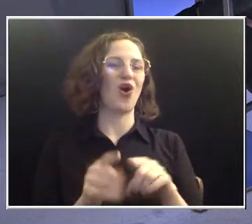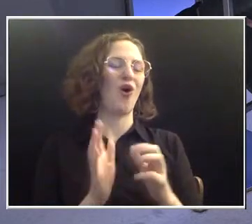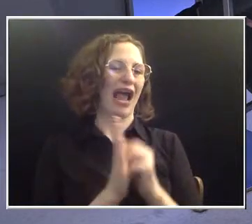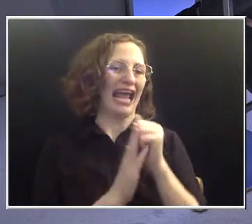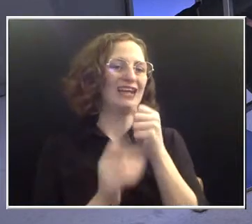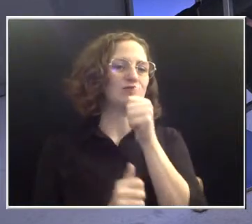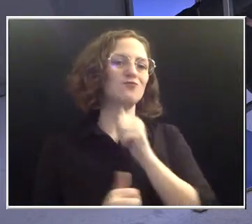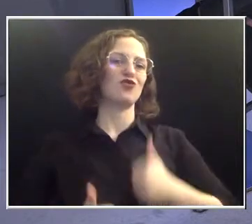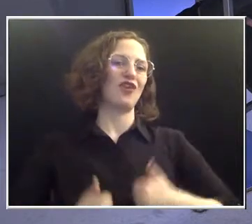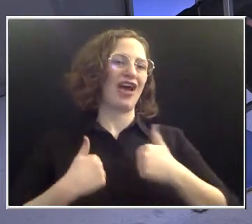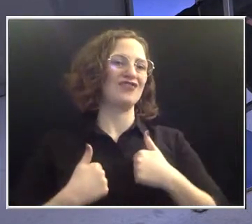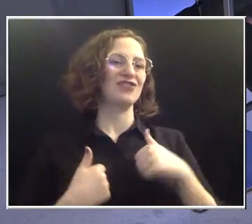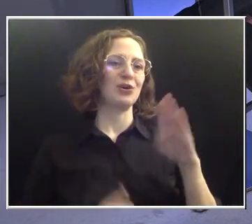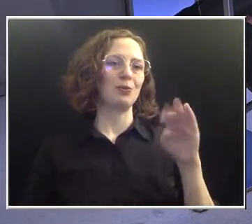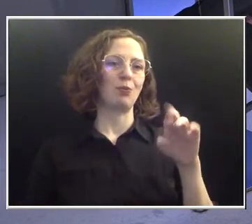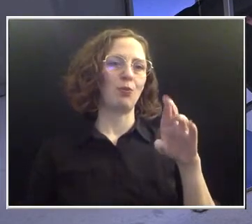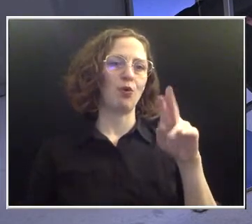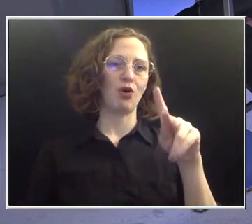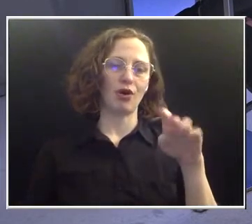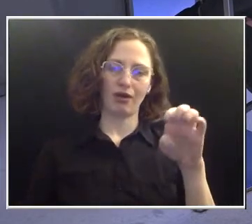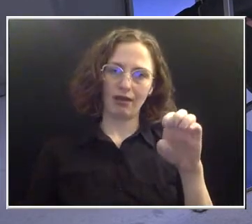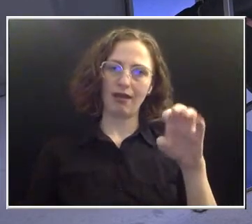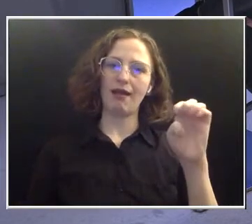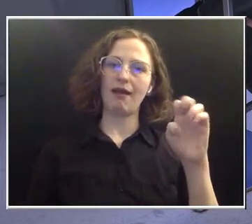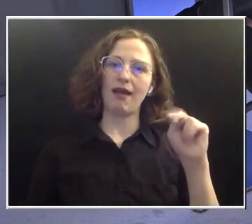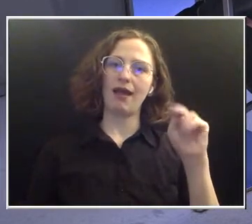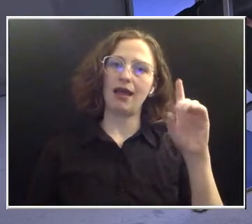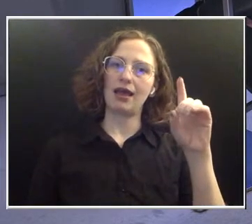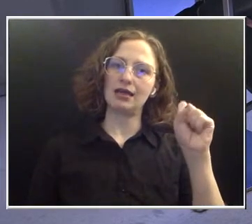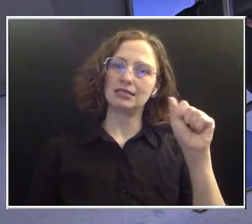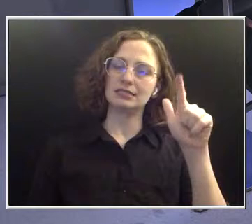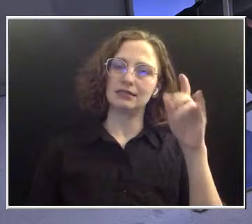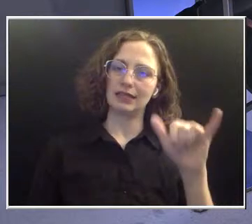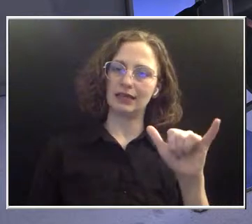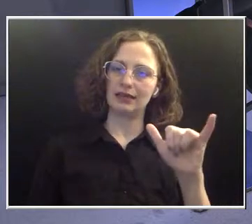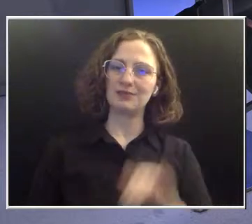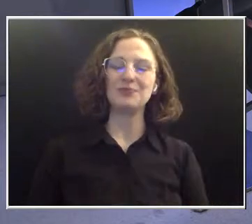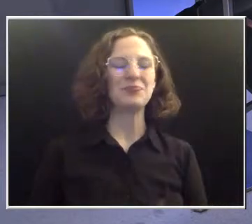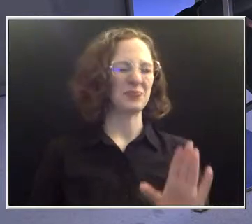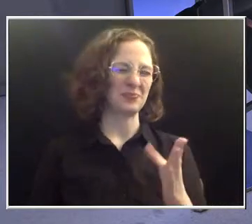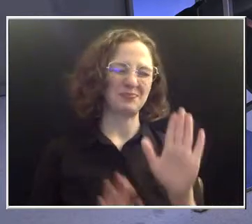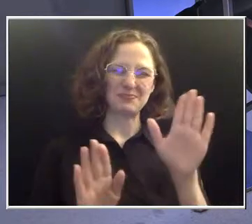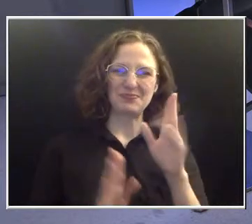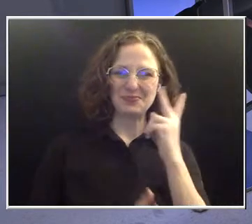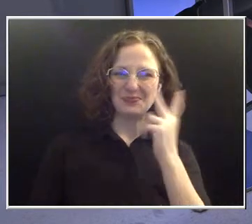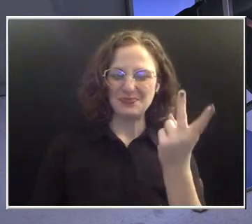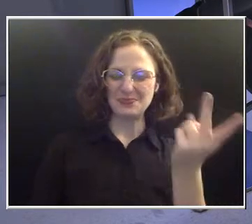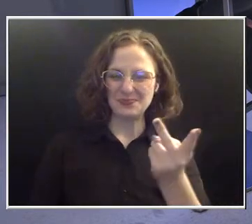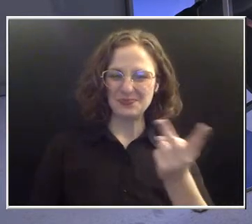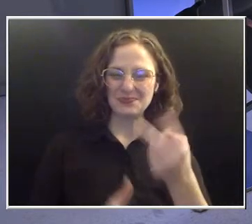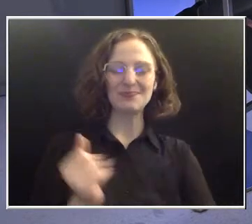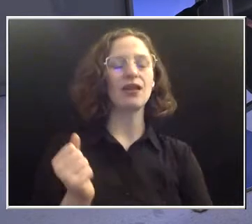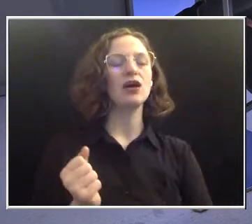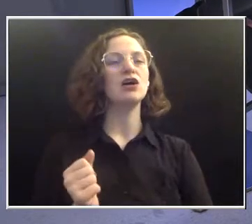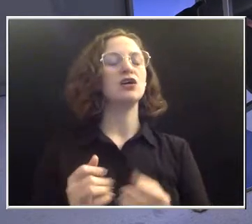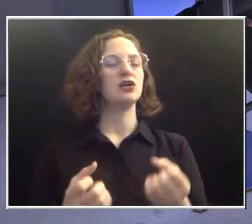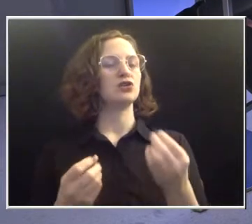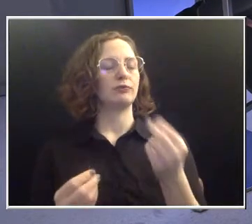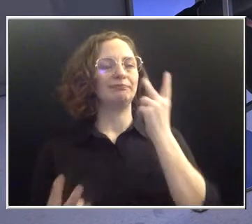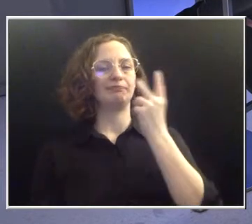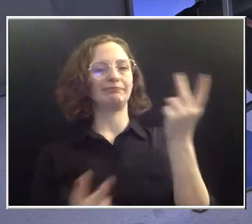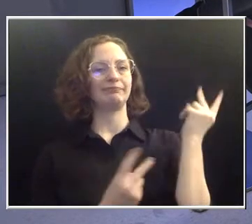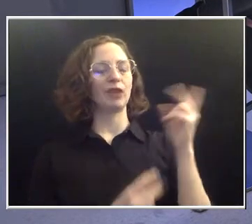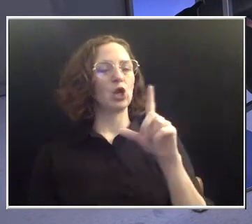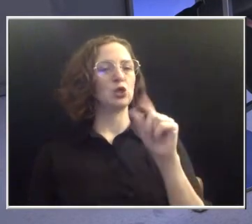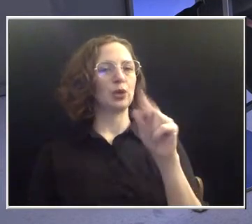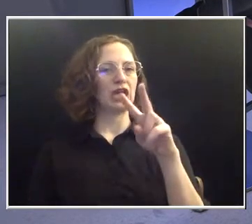good to have you. Thank you. So, Brooke, just take us back to the summer of 2022, 29 years old. Young. You told us